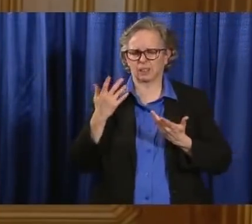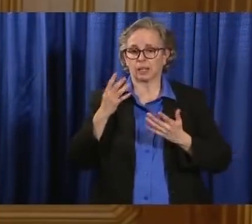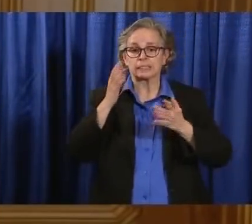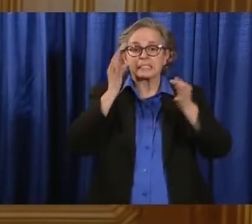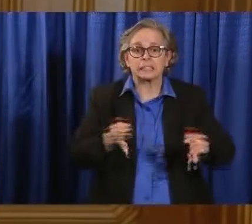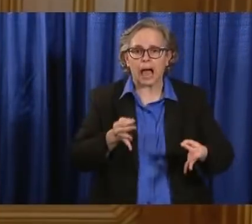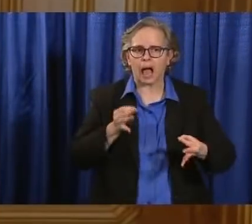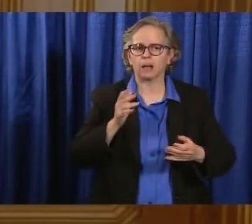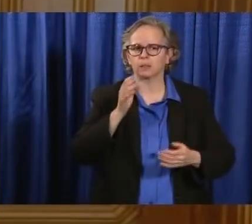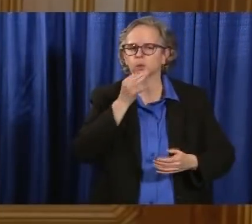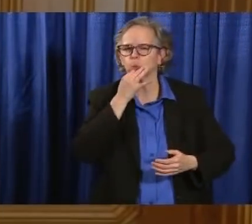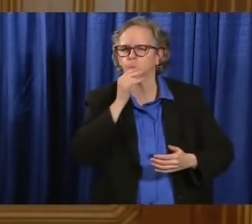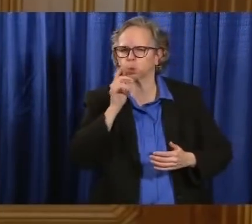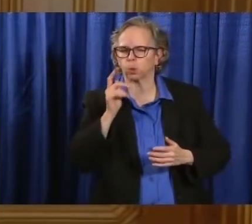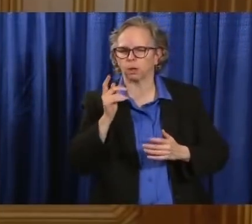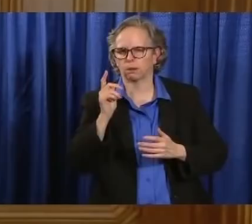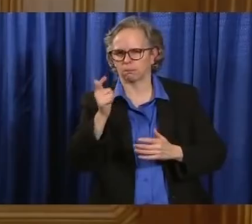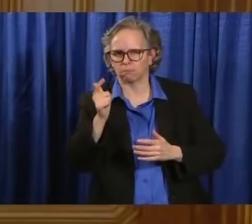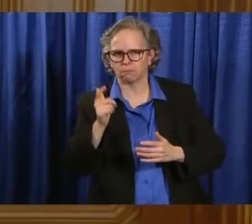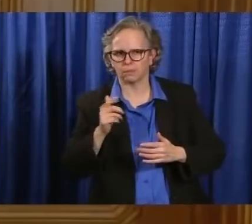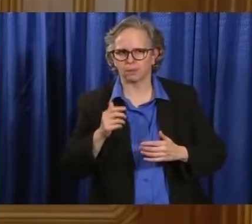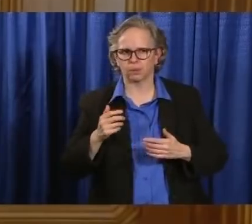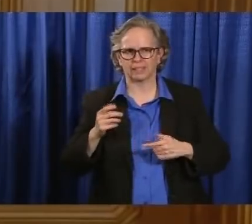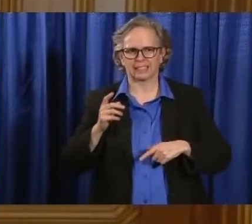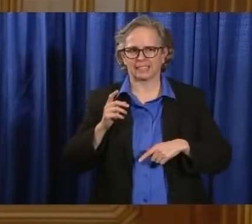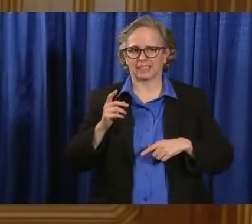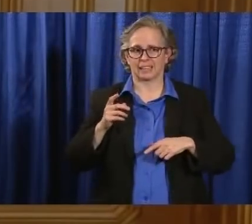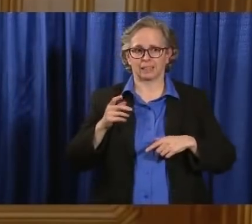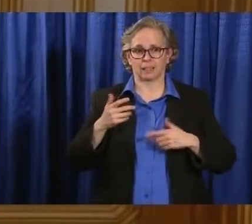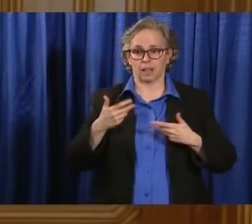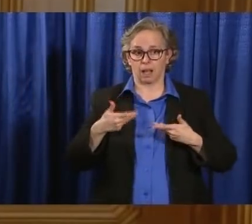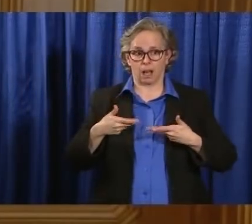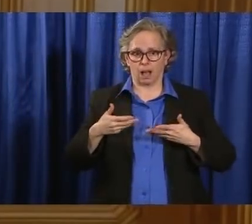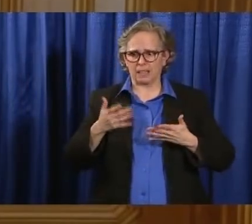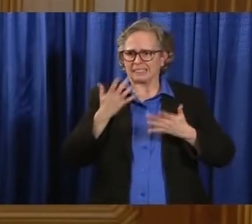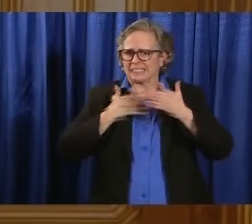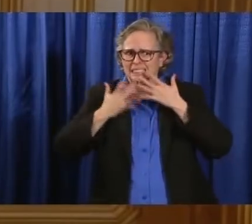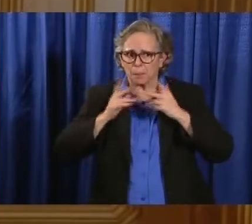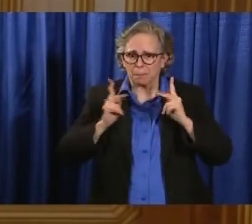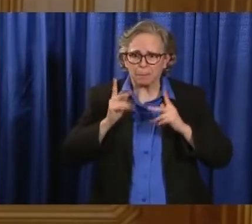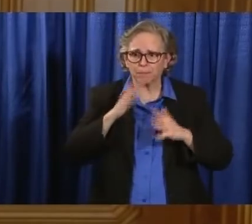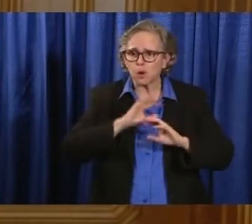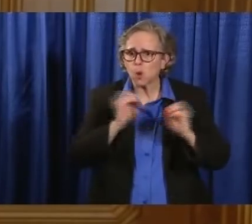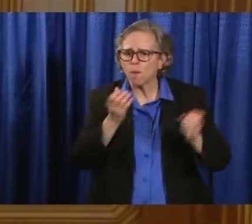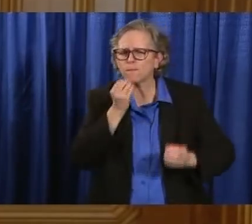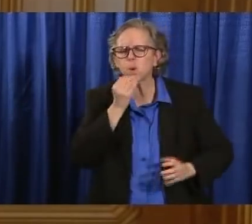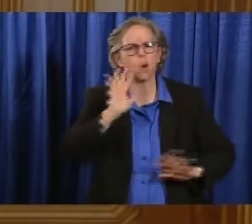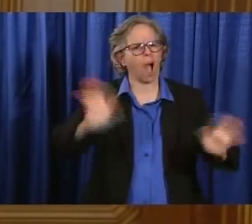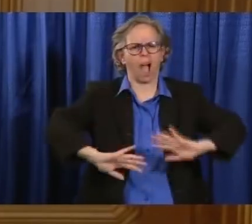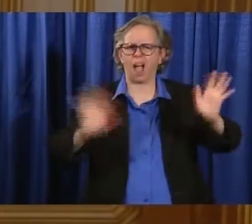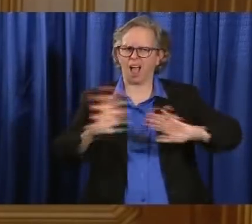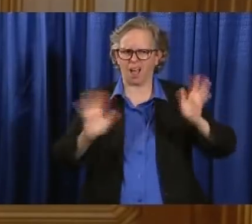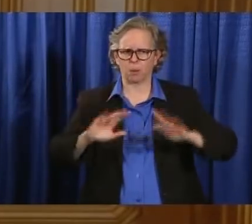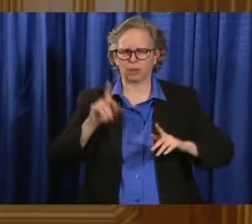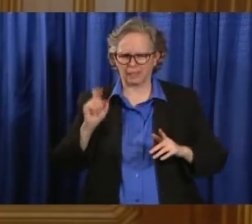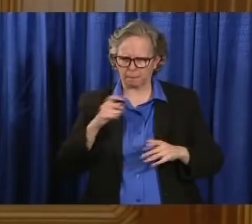that we can't allow to happen. We have to make sure that the food banks have the food that they need. So